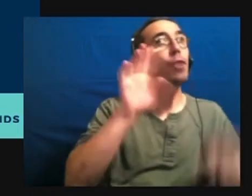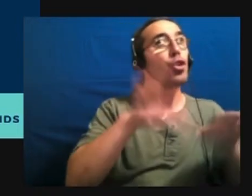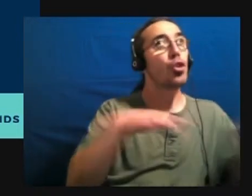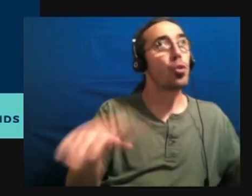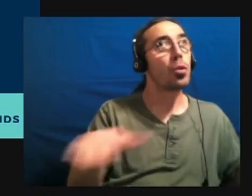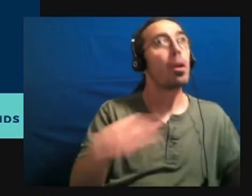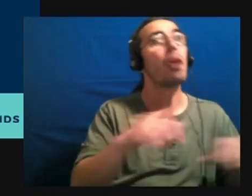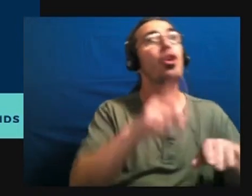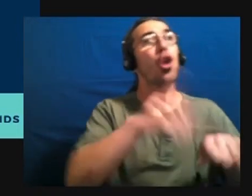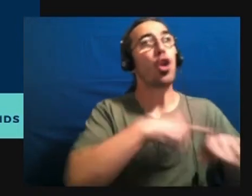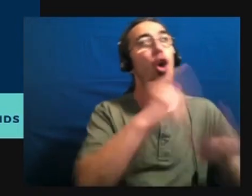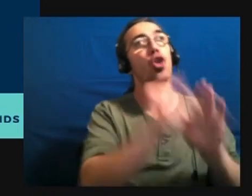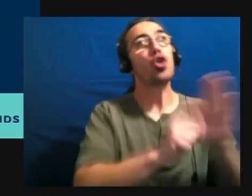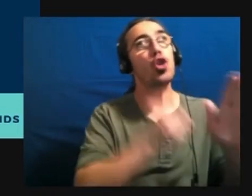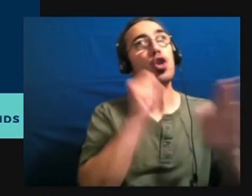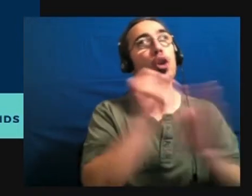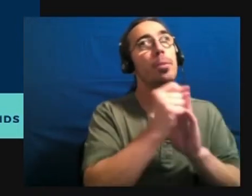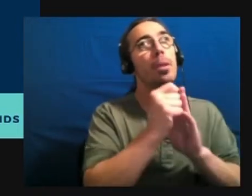long-term outcomes.